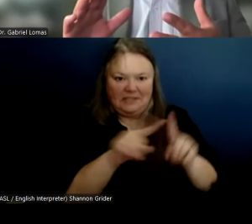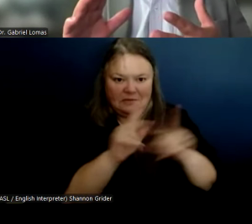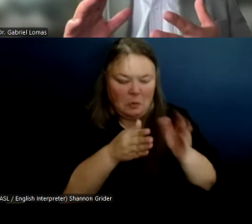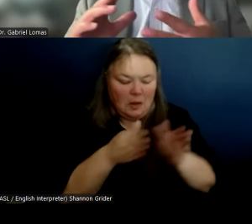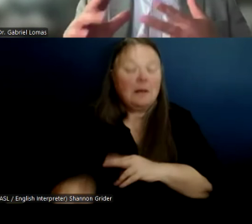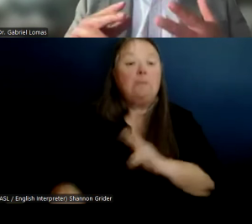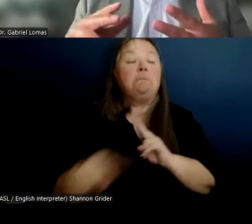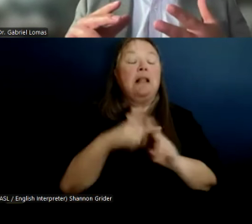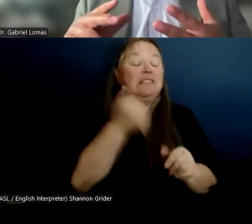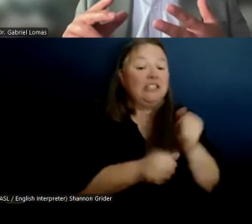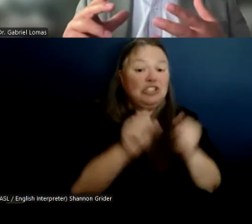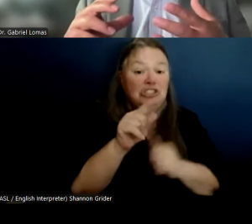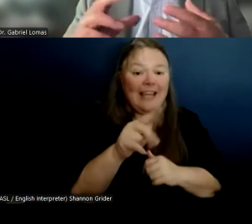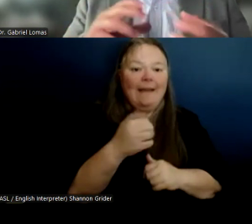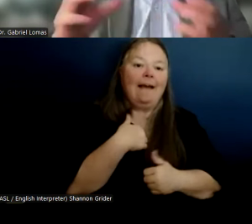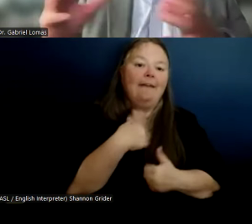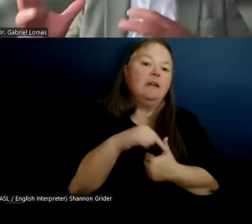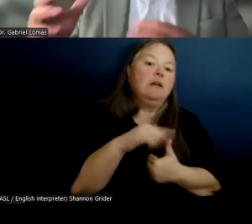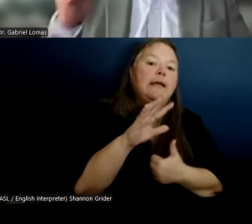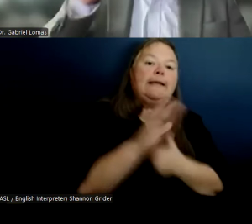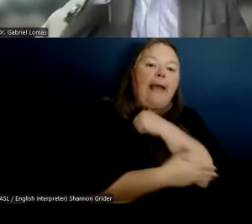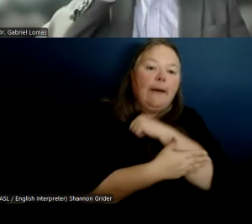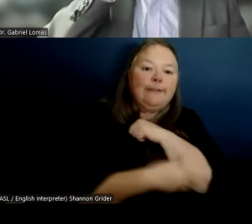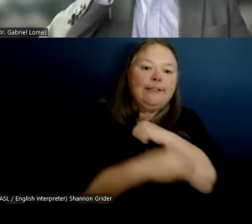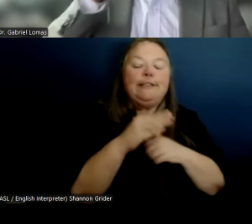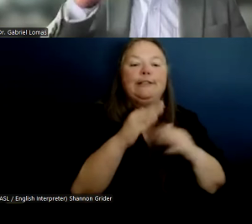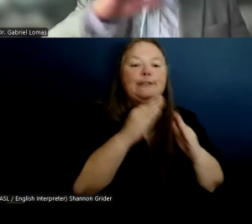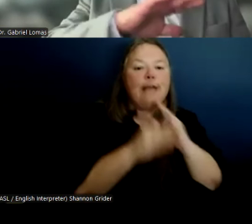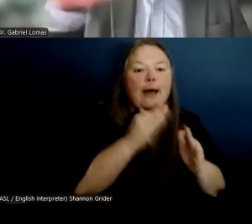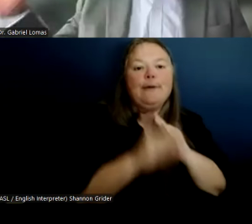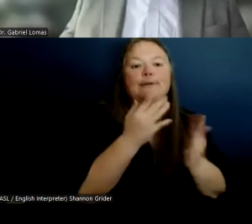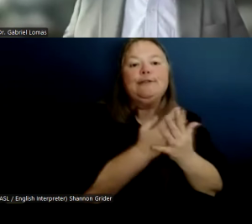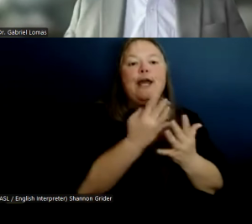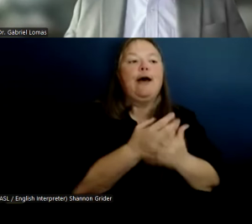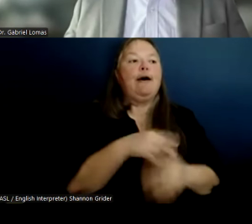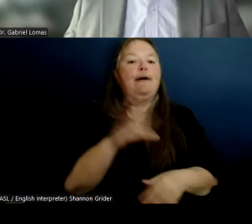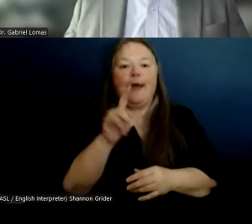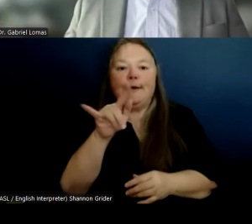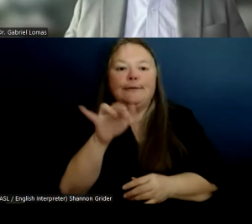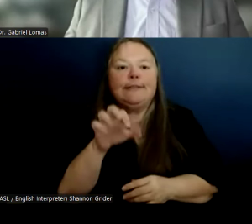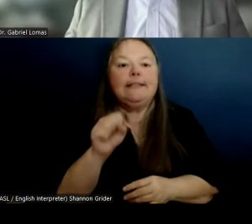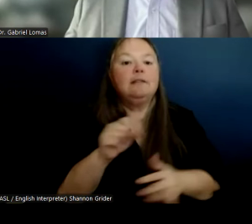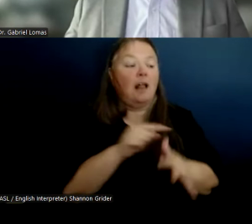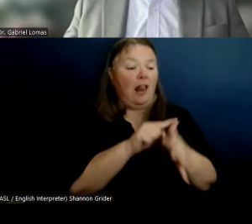in our country for different purposes. And then there's detention centers. None of those are really unified. And so